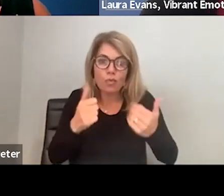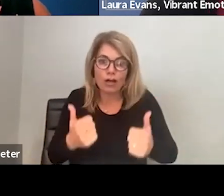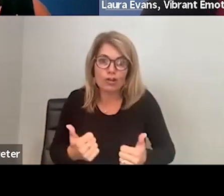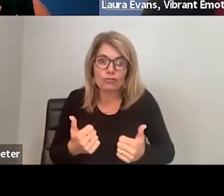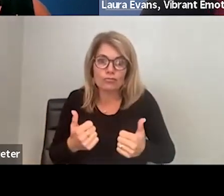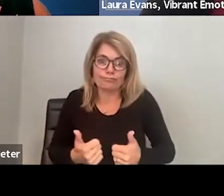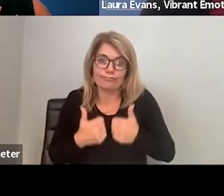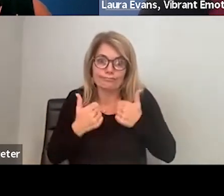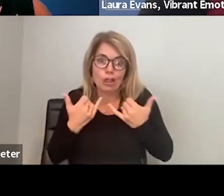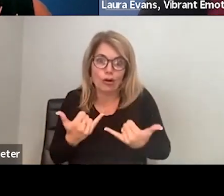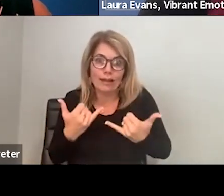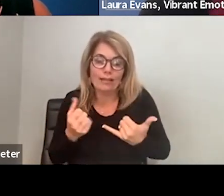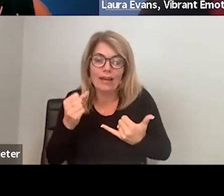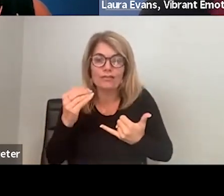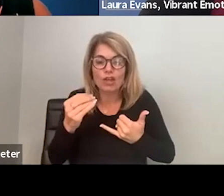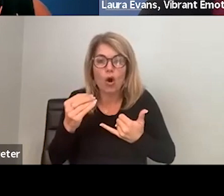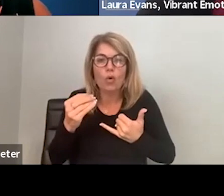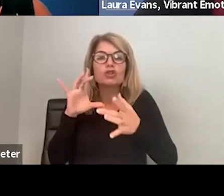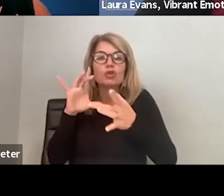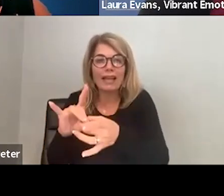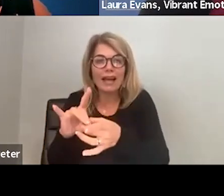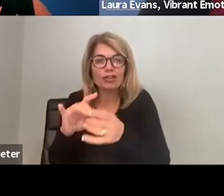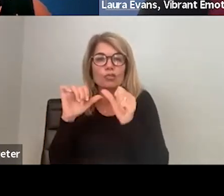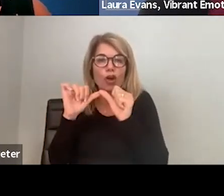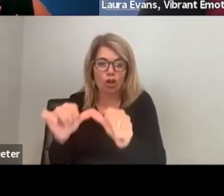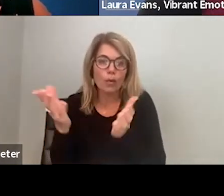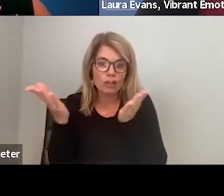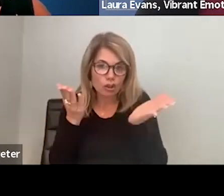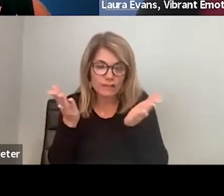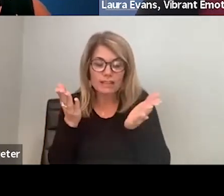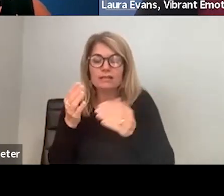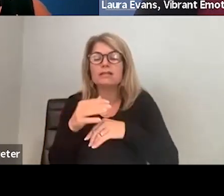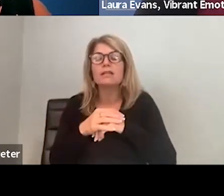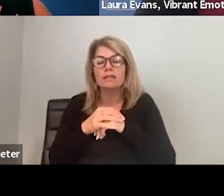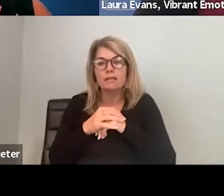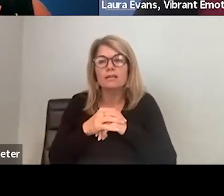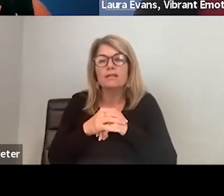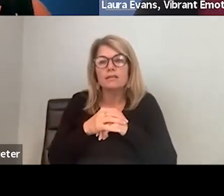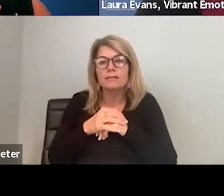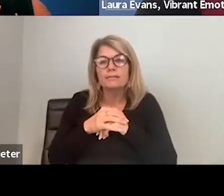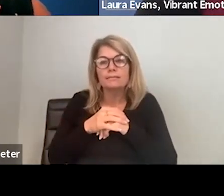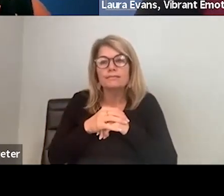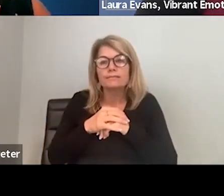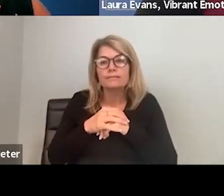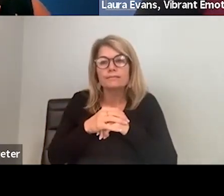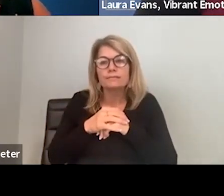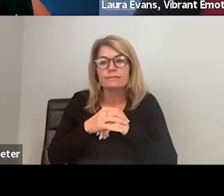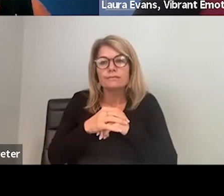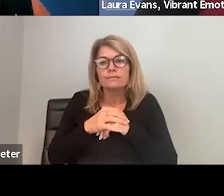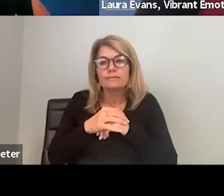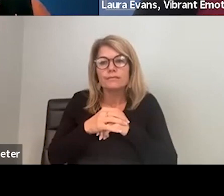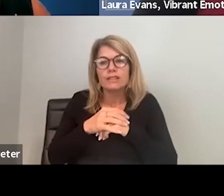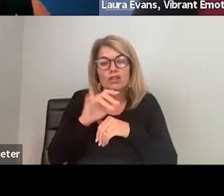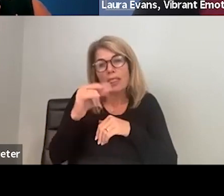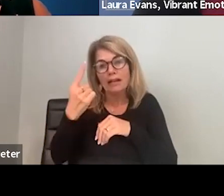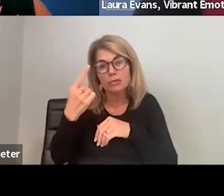connect you with ongoing services in the area that you live in, that is why, that is one